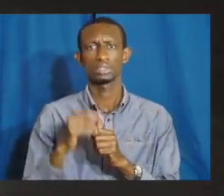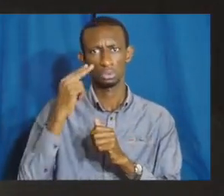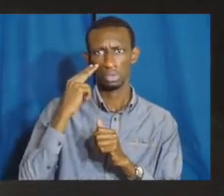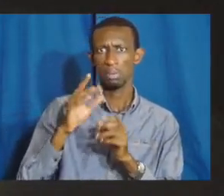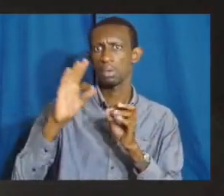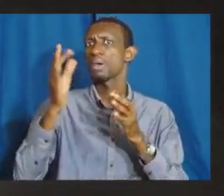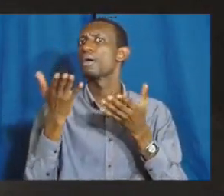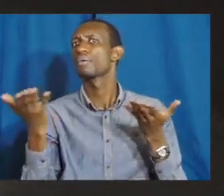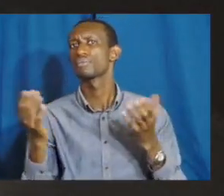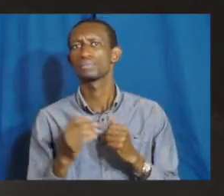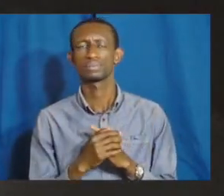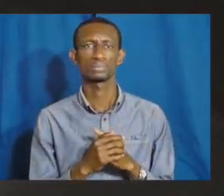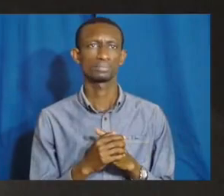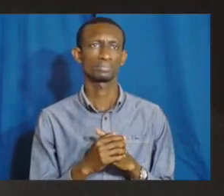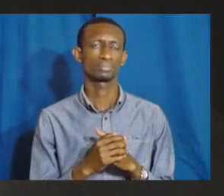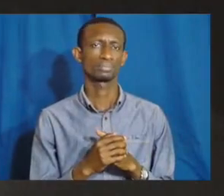line.